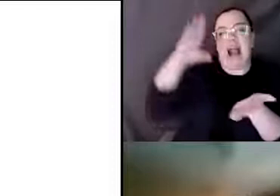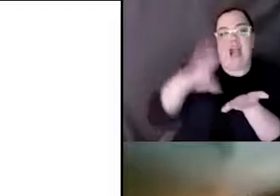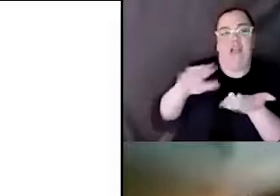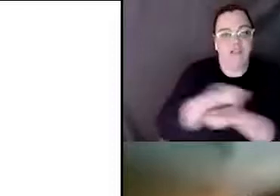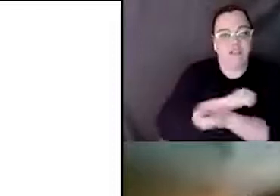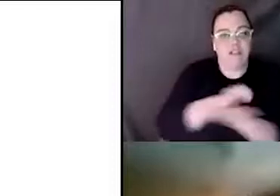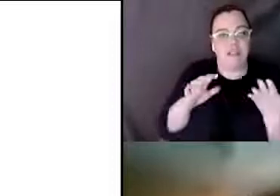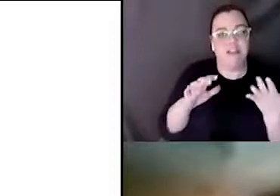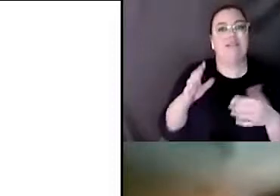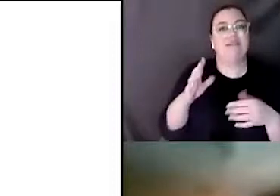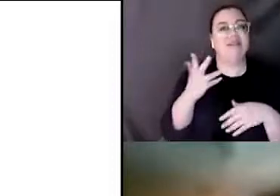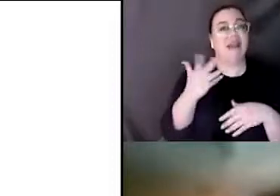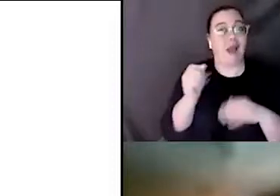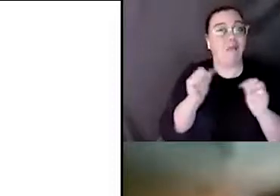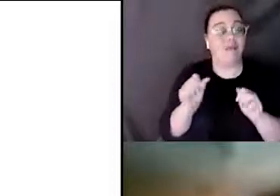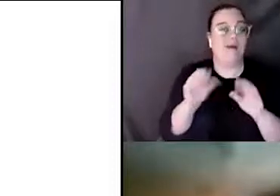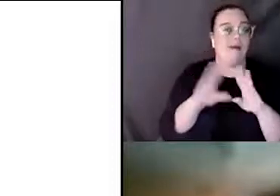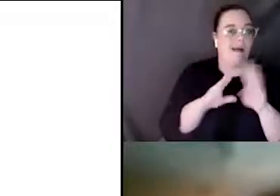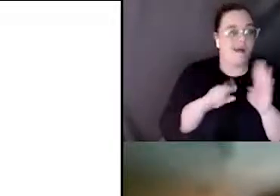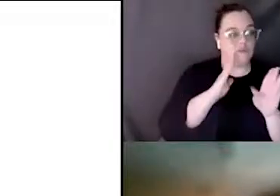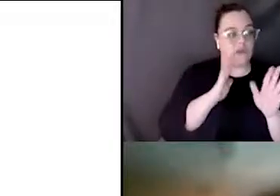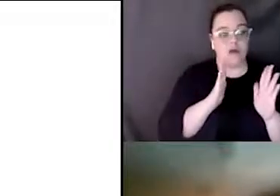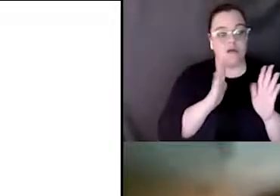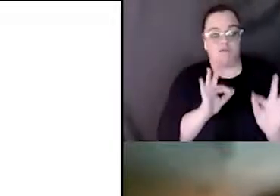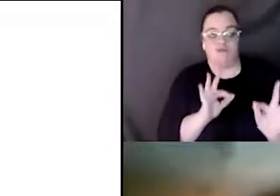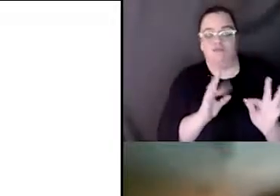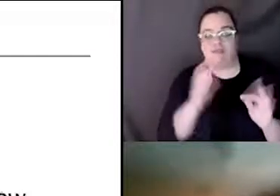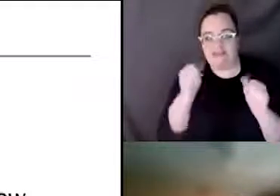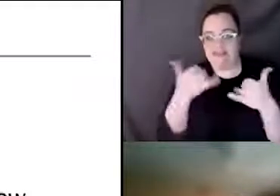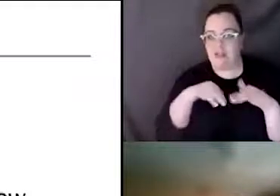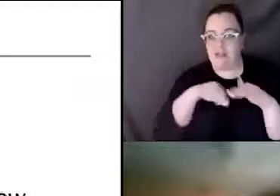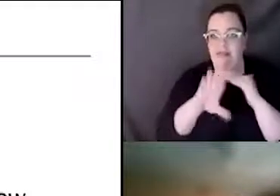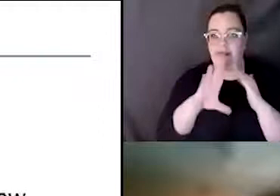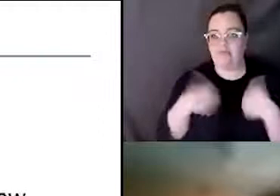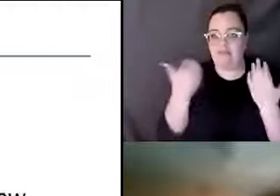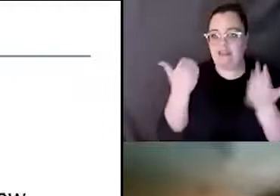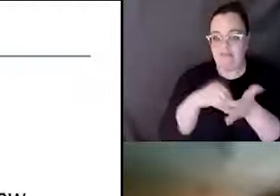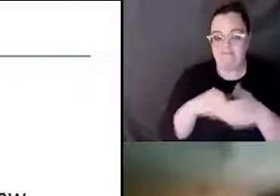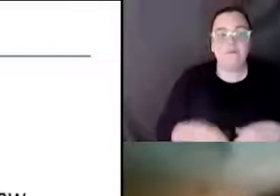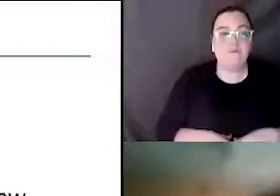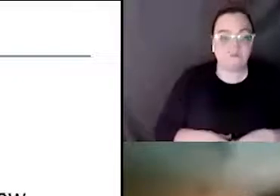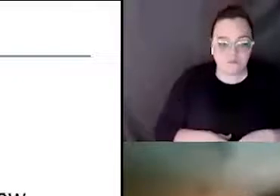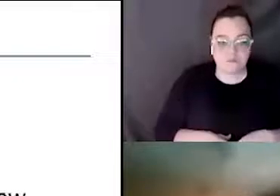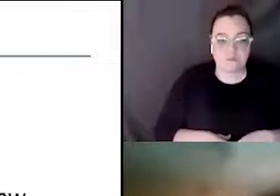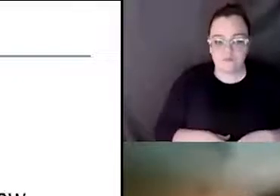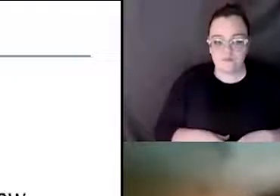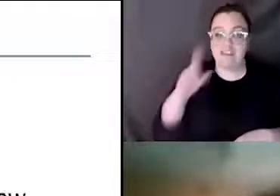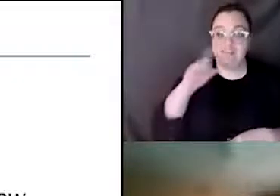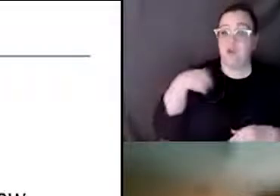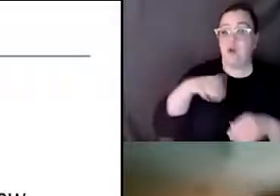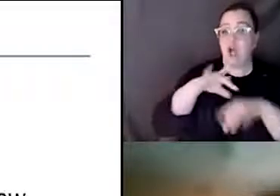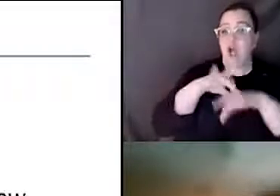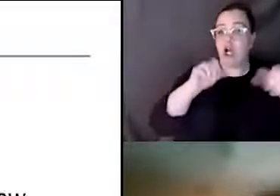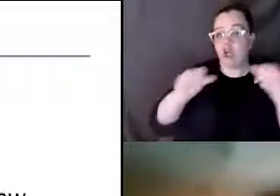habitable after an earthquake. Next slide, please. So for our Earthquake Brace Bolt